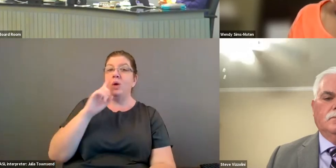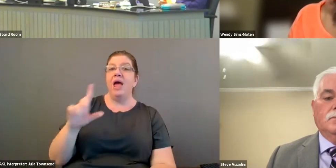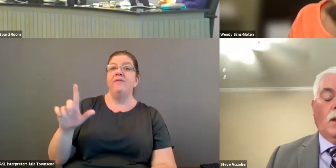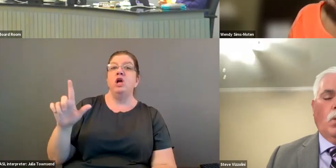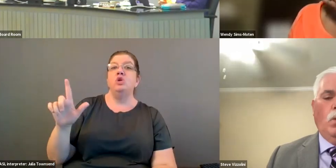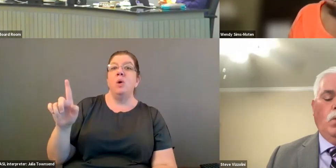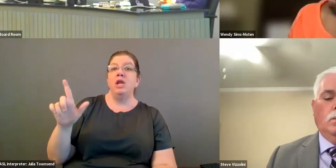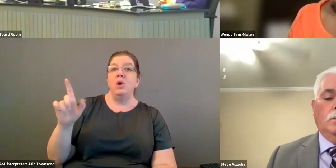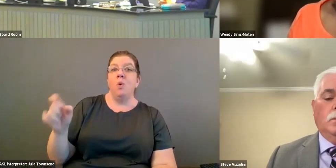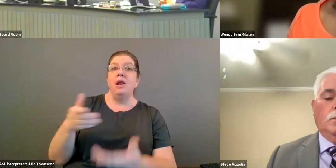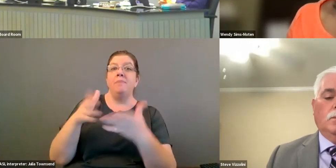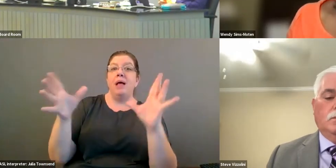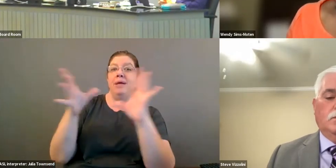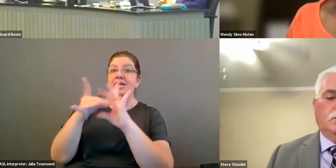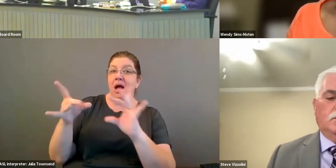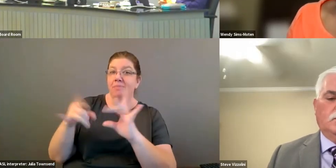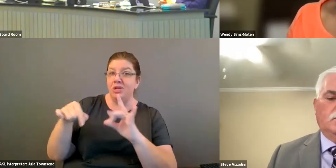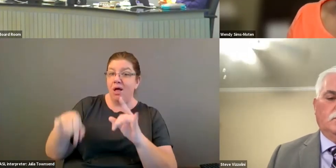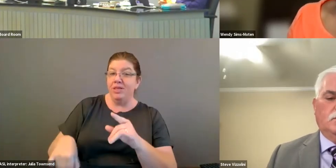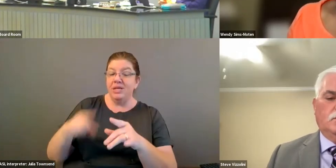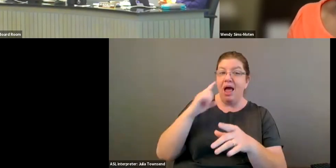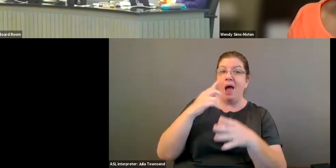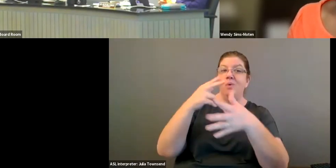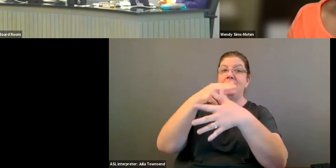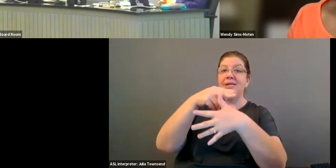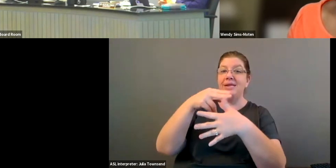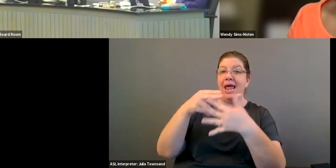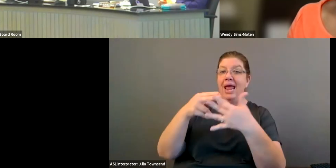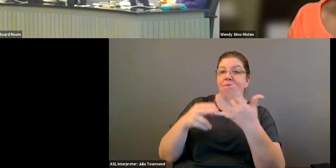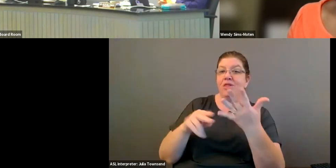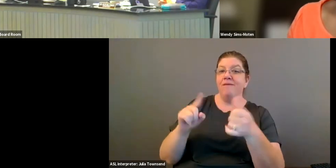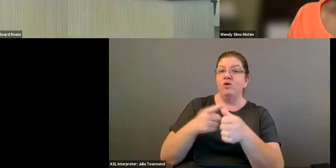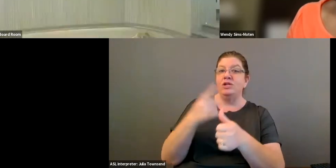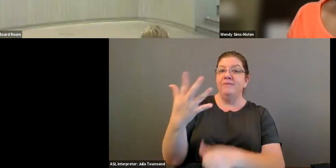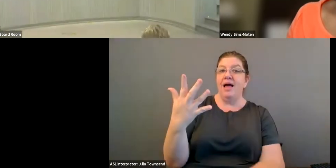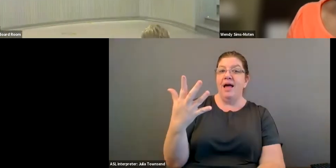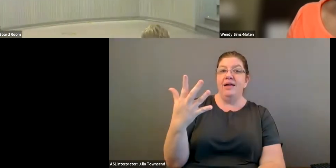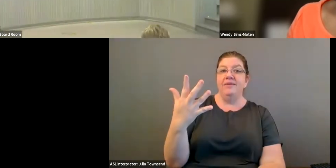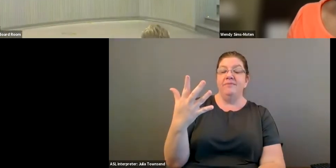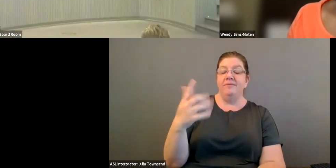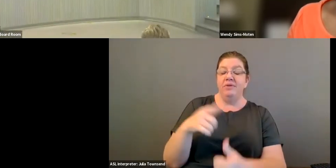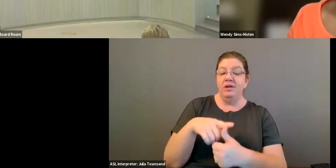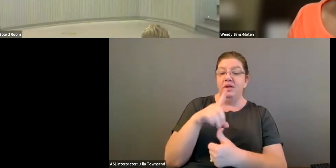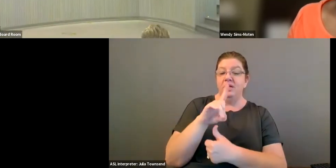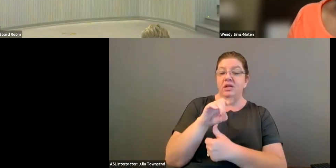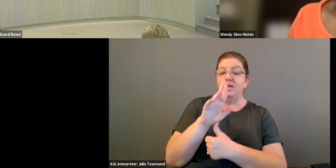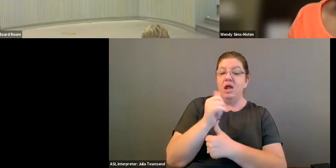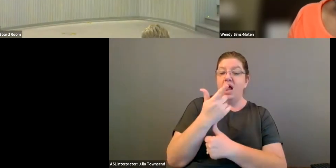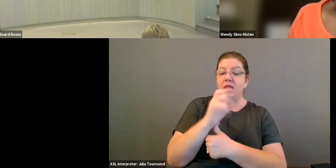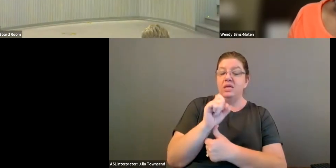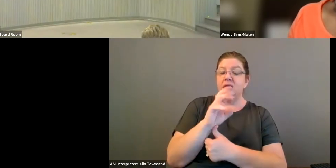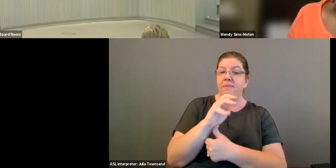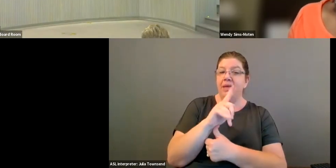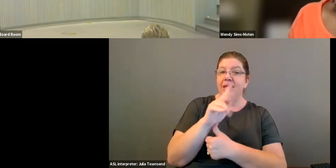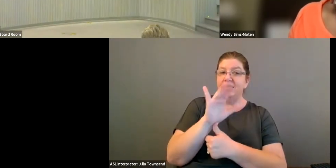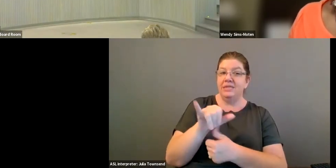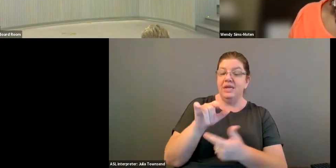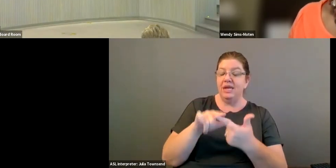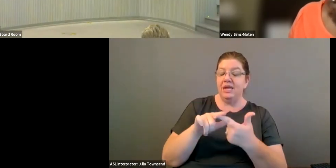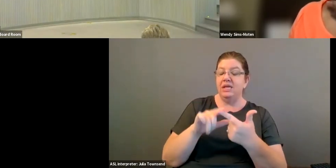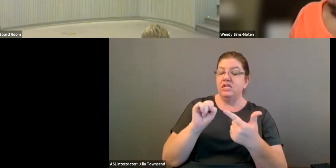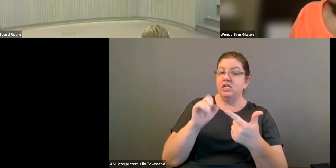comments on this item. I will start naming the first five. Douglas McKenzie, Sybil